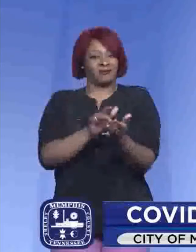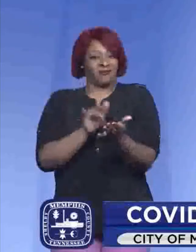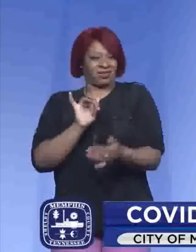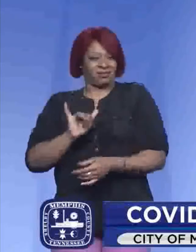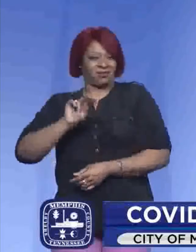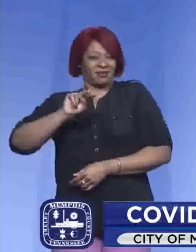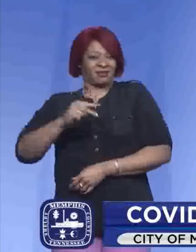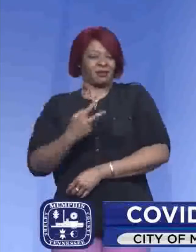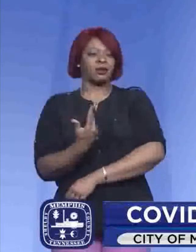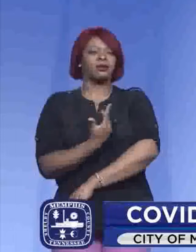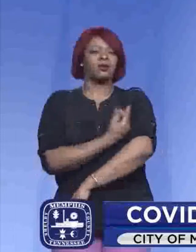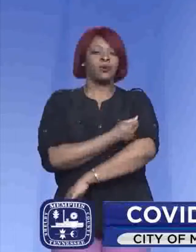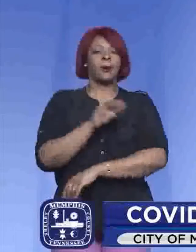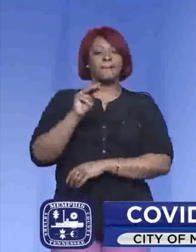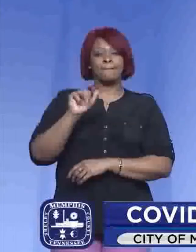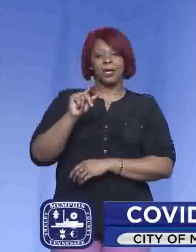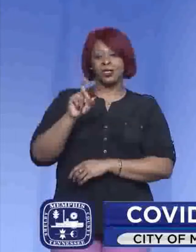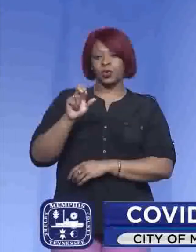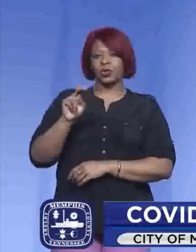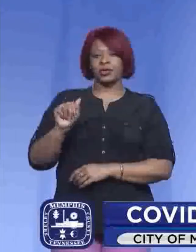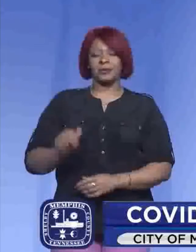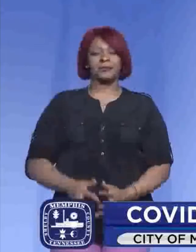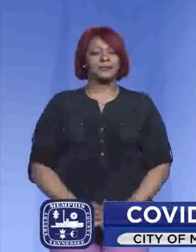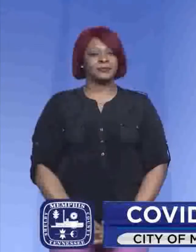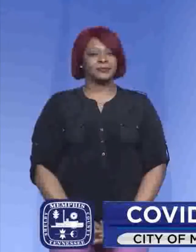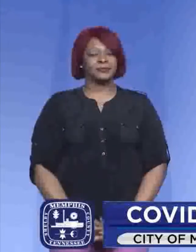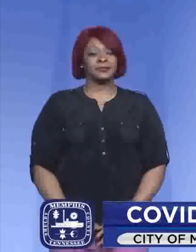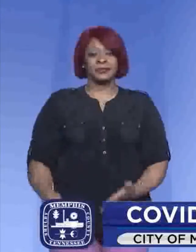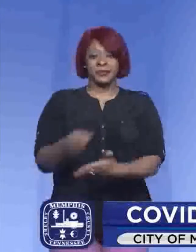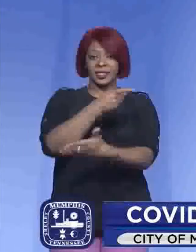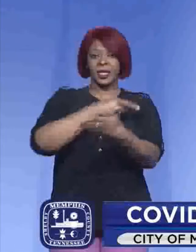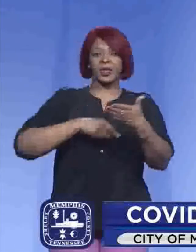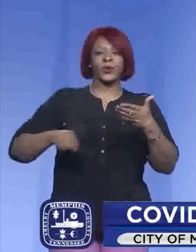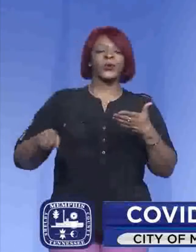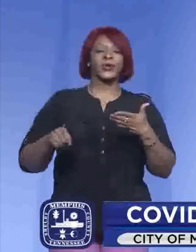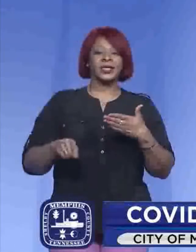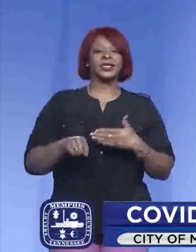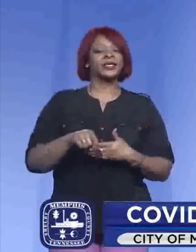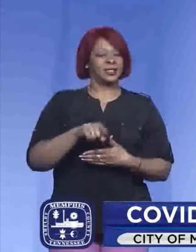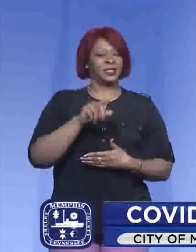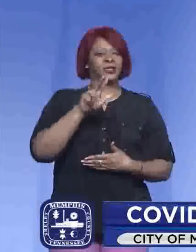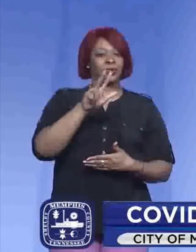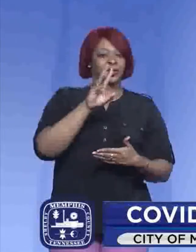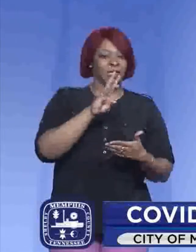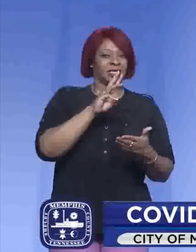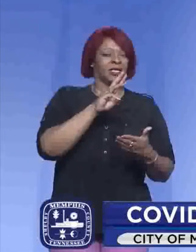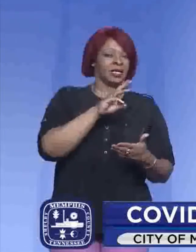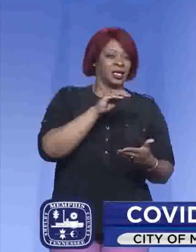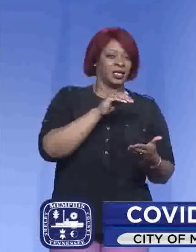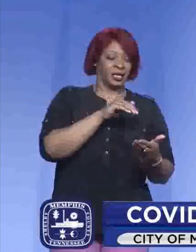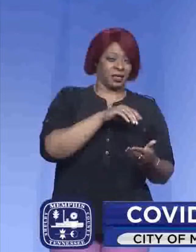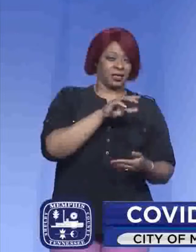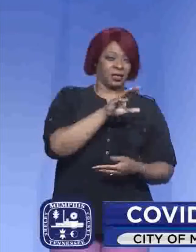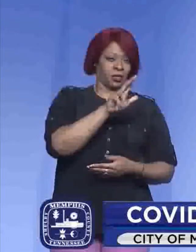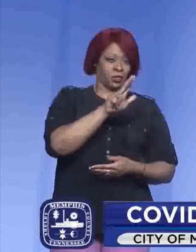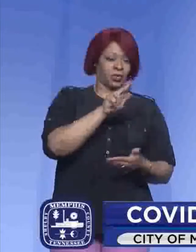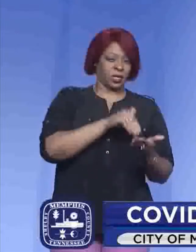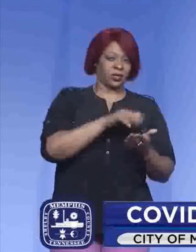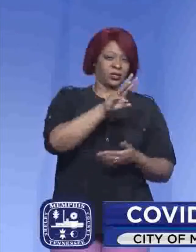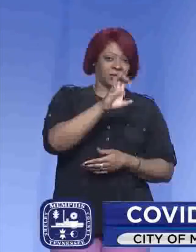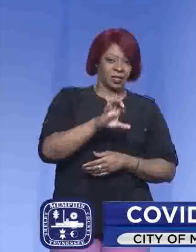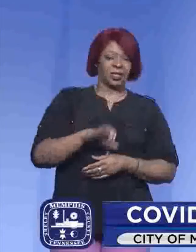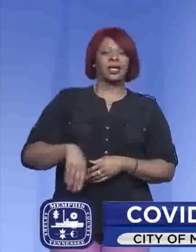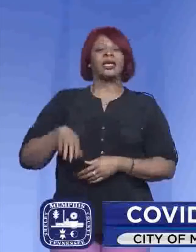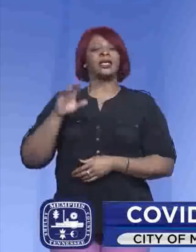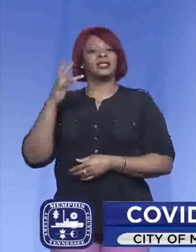that second dose of Moderna. So next week, 3,600 doses of Moderna, about 17,000 new doses